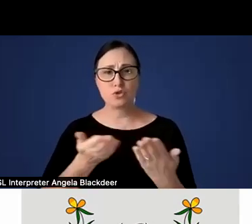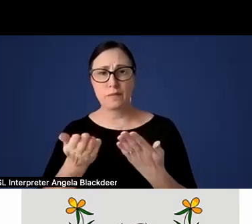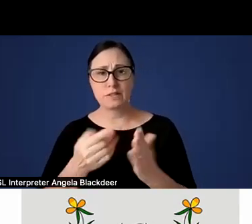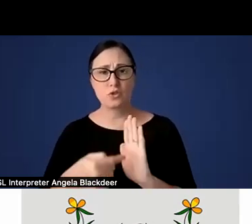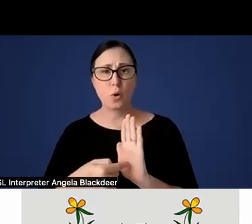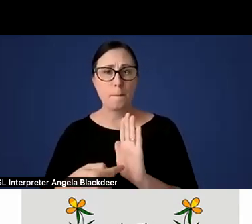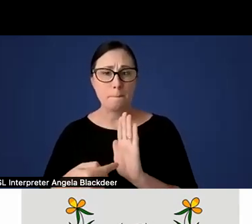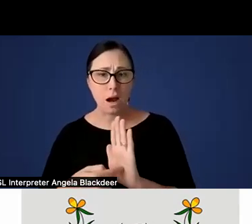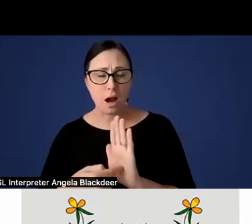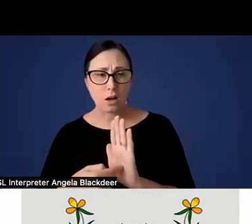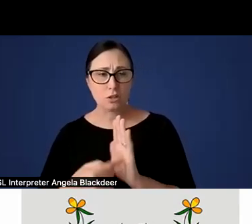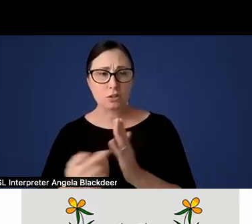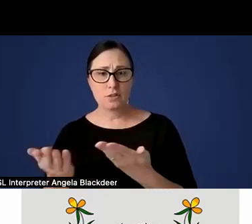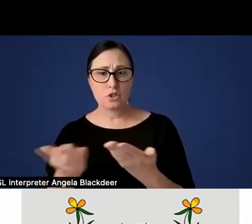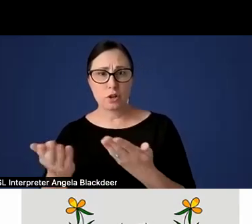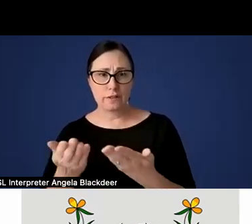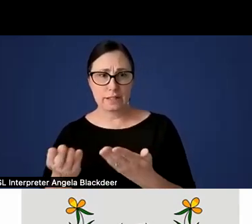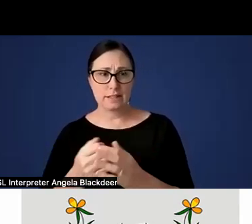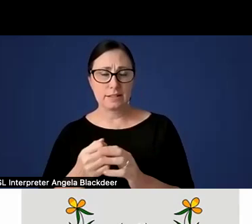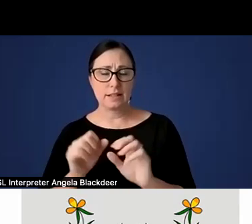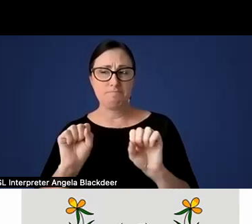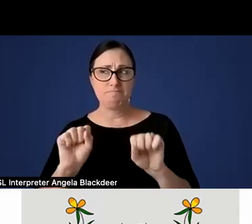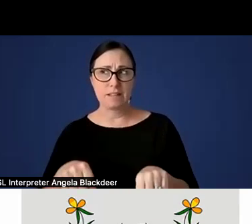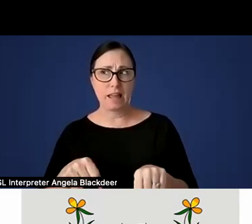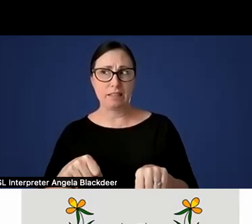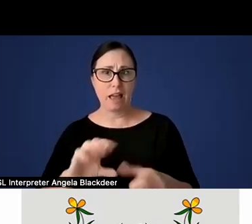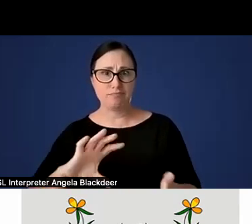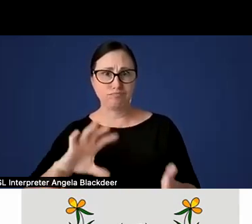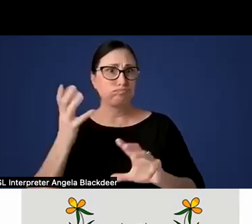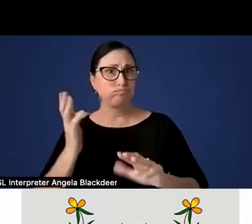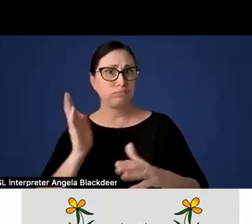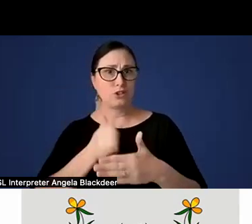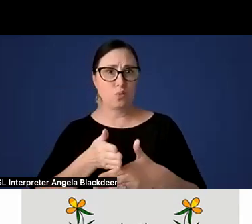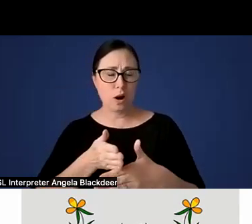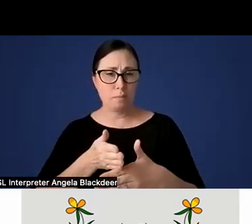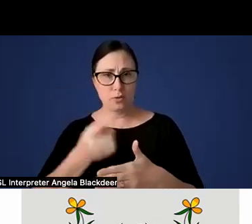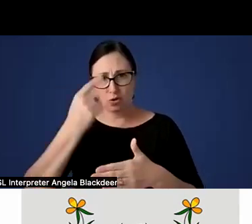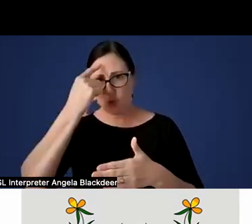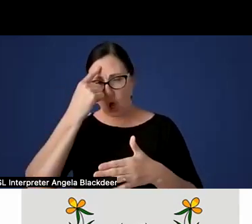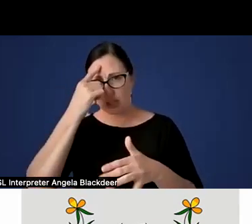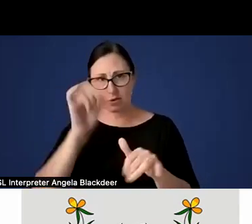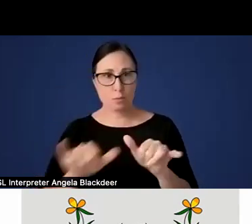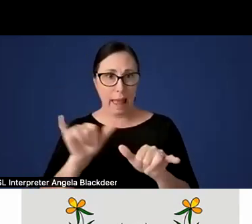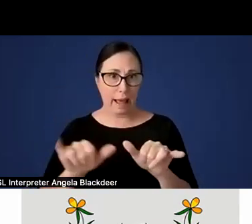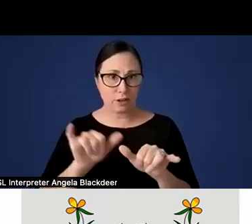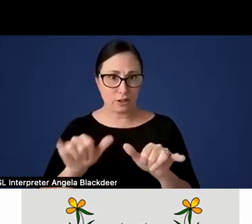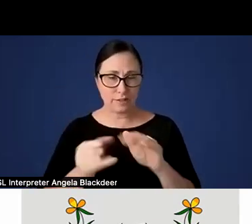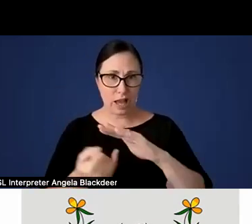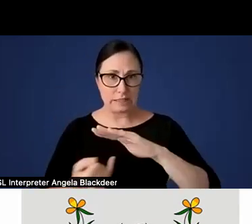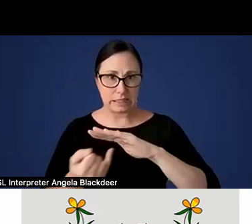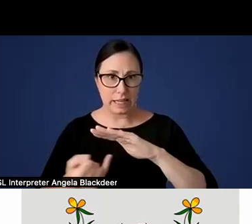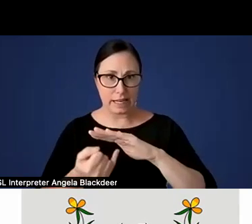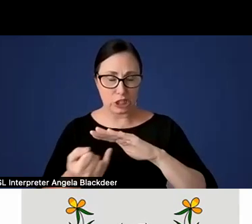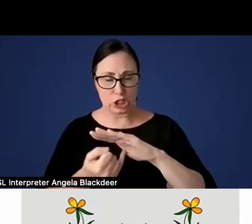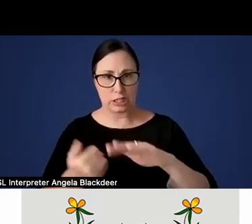provision that can work to interrupt those, you know, thoughts or patterns of isolation, shame, and